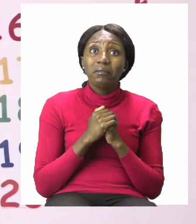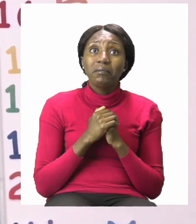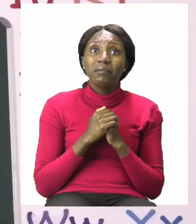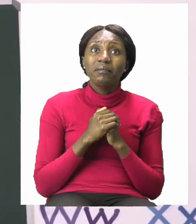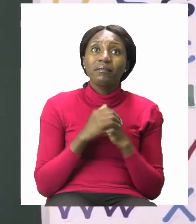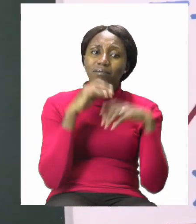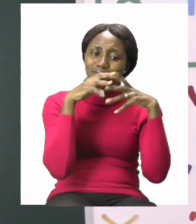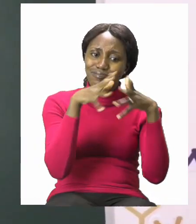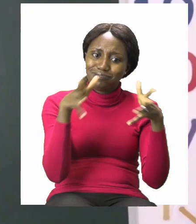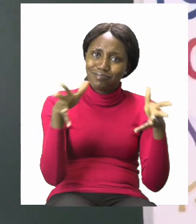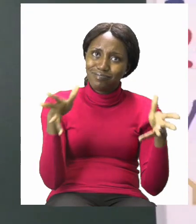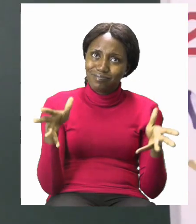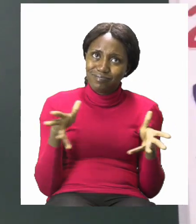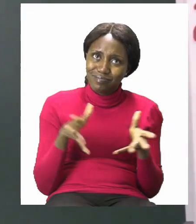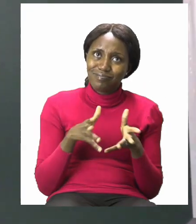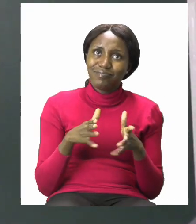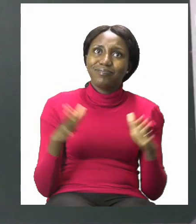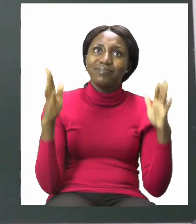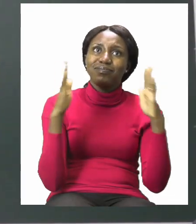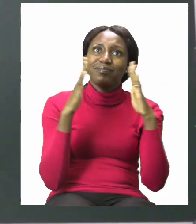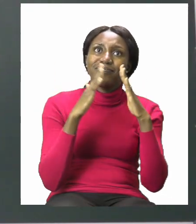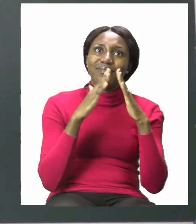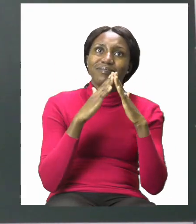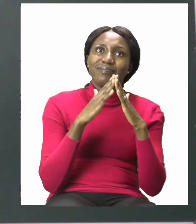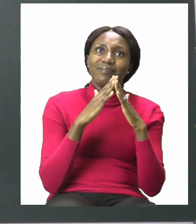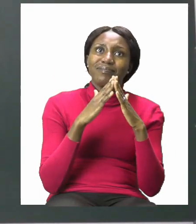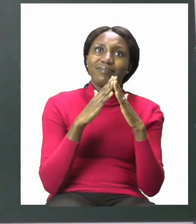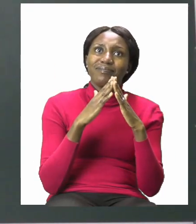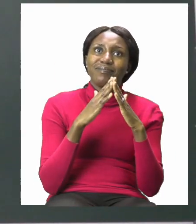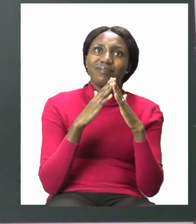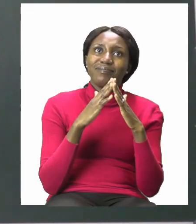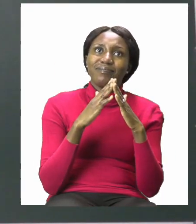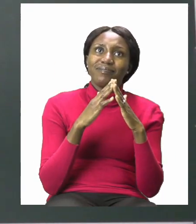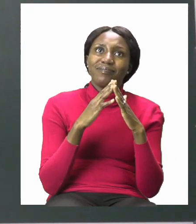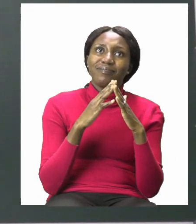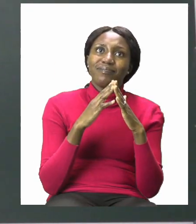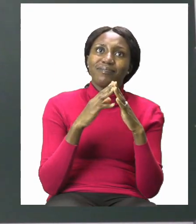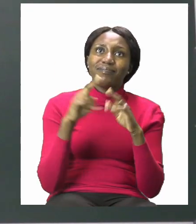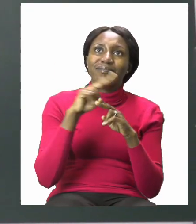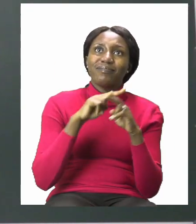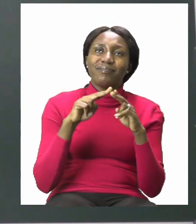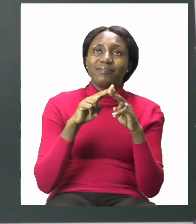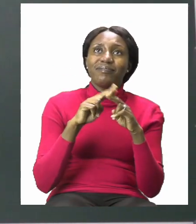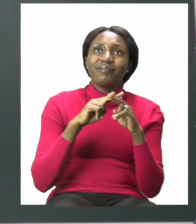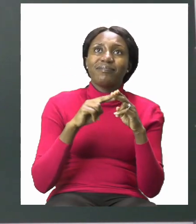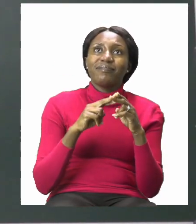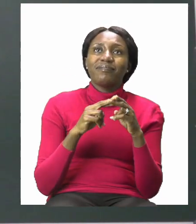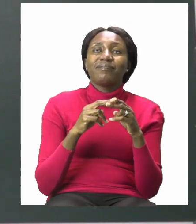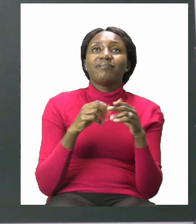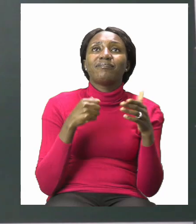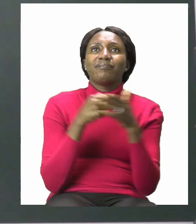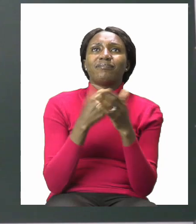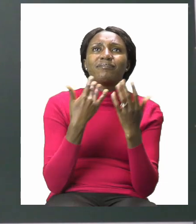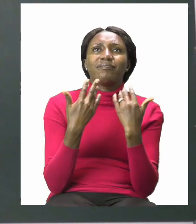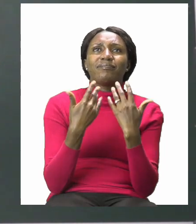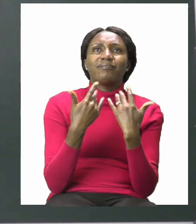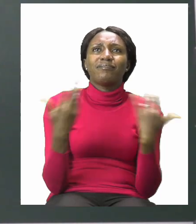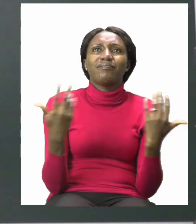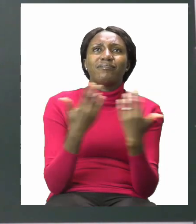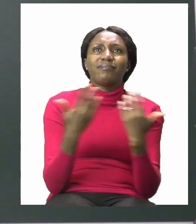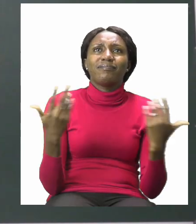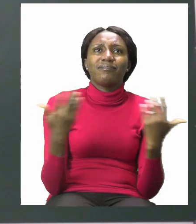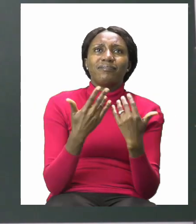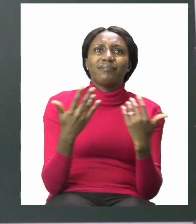house, and it is a house made up of straw, mud, and